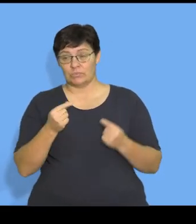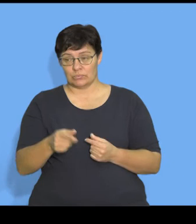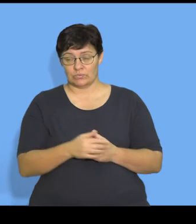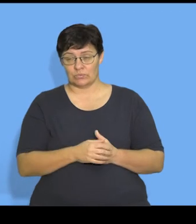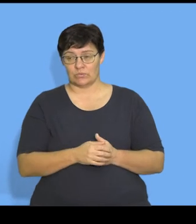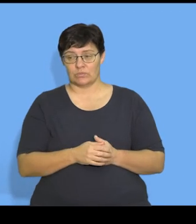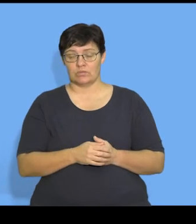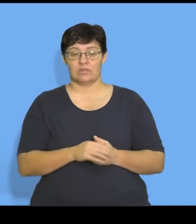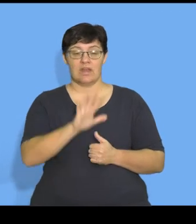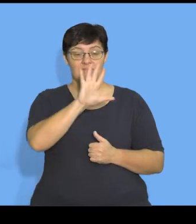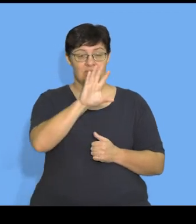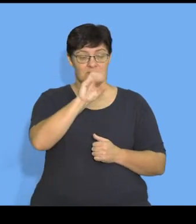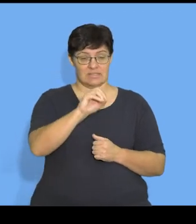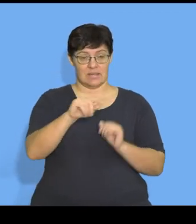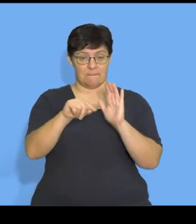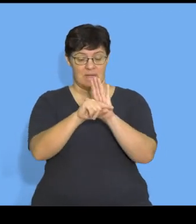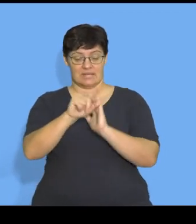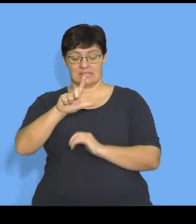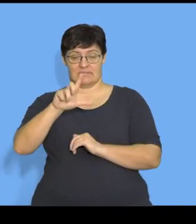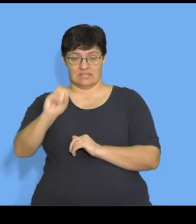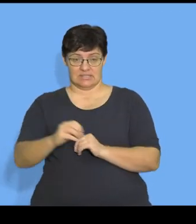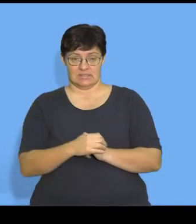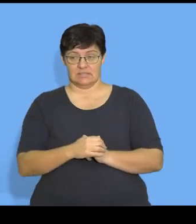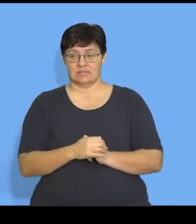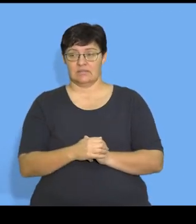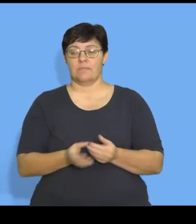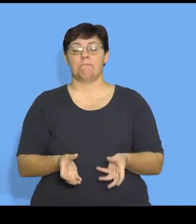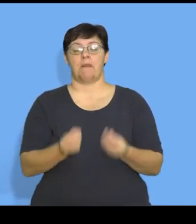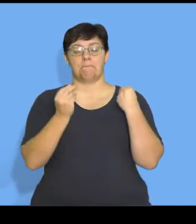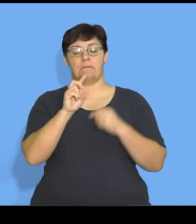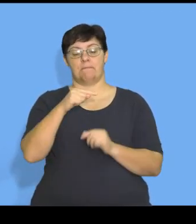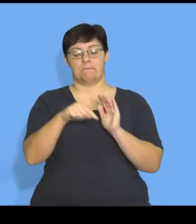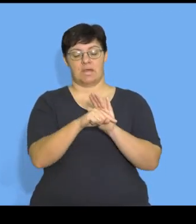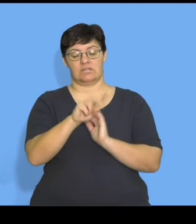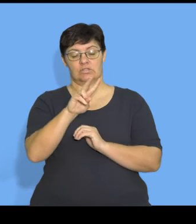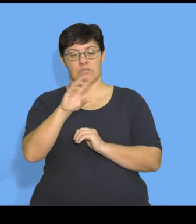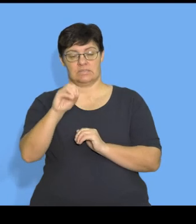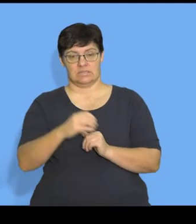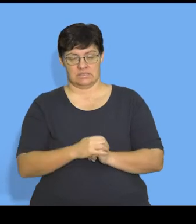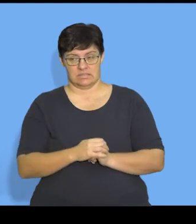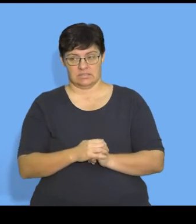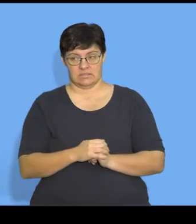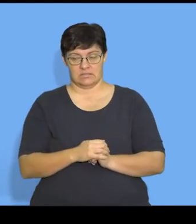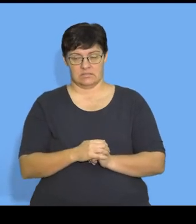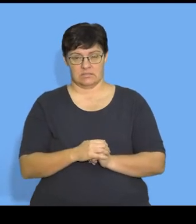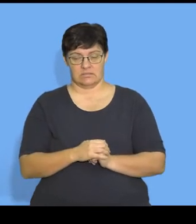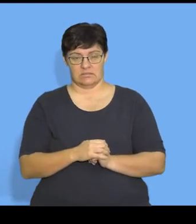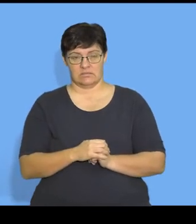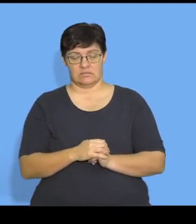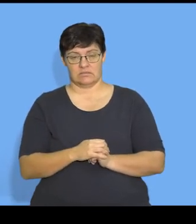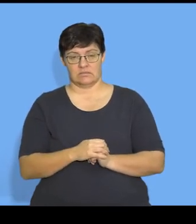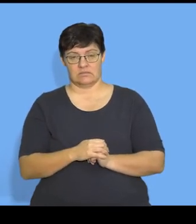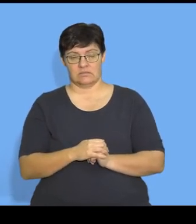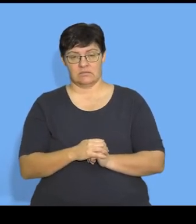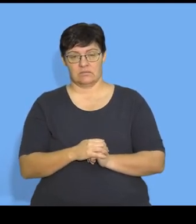go 50 minus 70, we're going to end up with minus 20. We